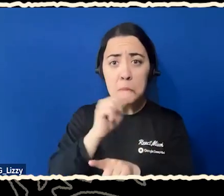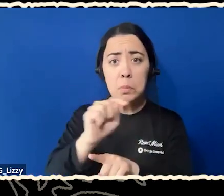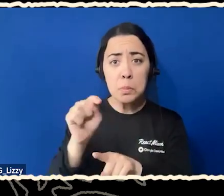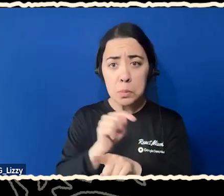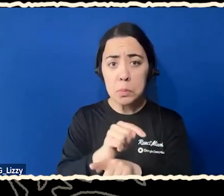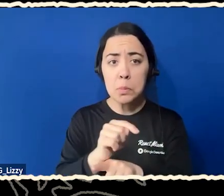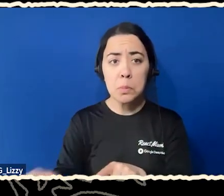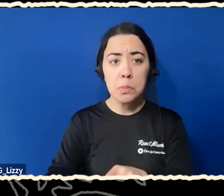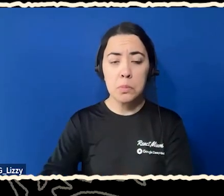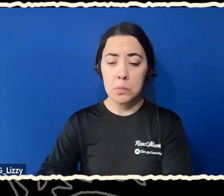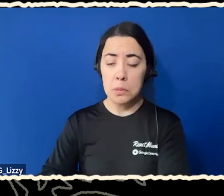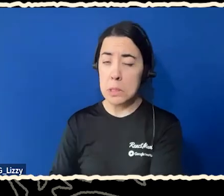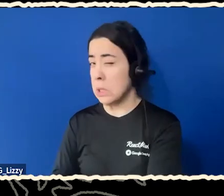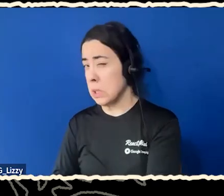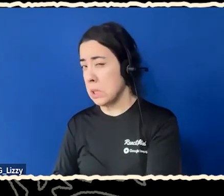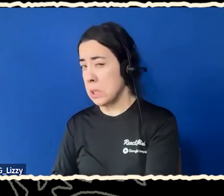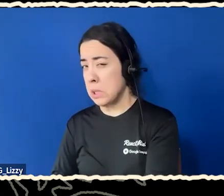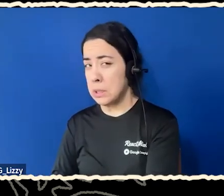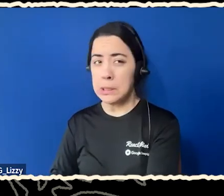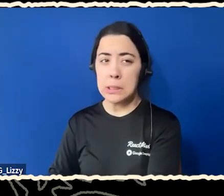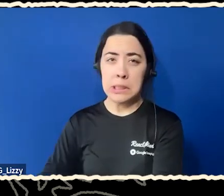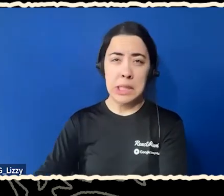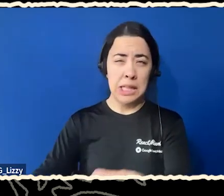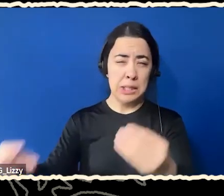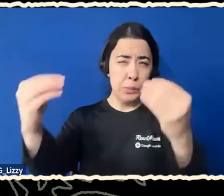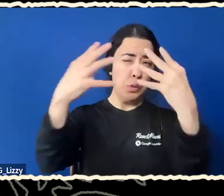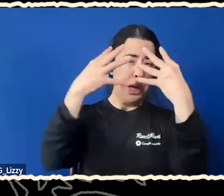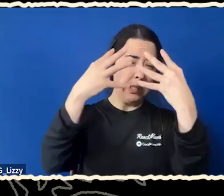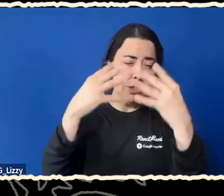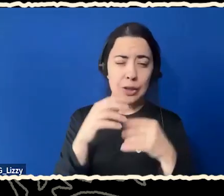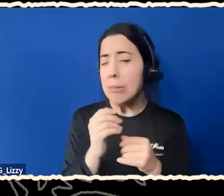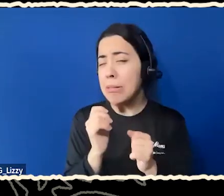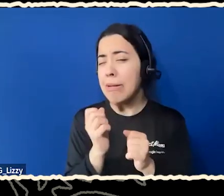Also, the lights are very bright, so a few folks, not too many.